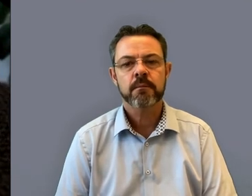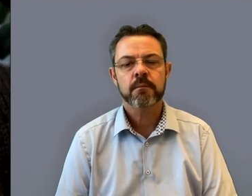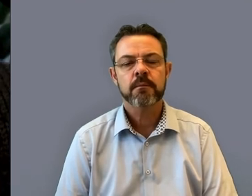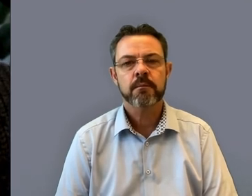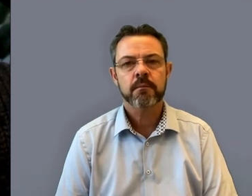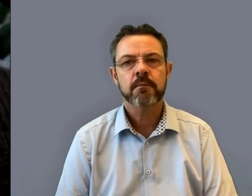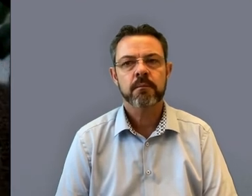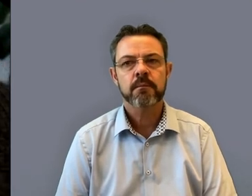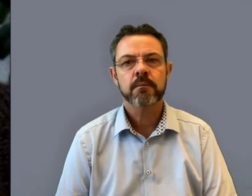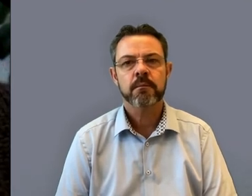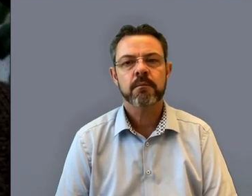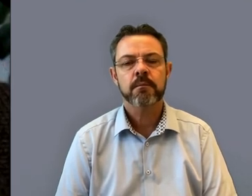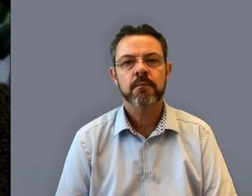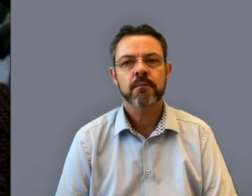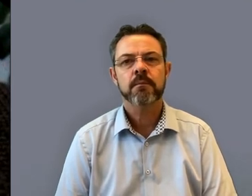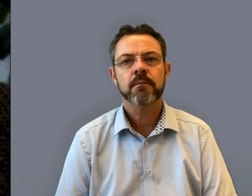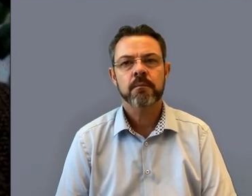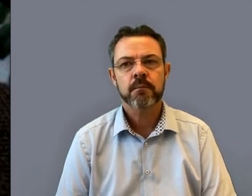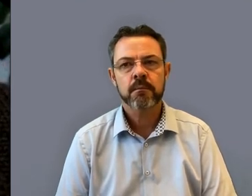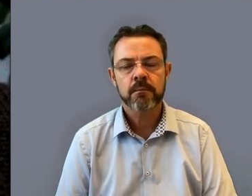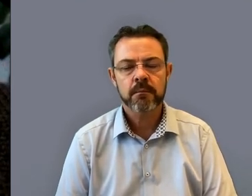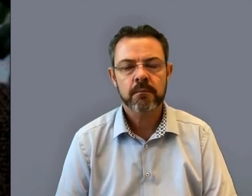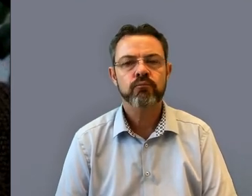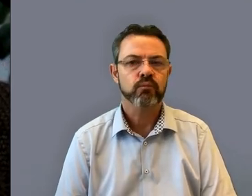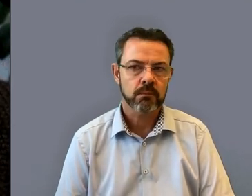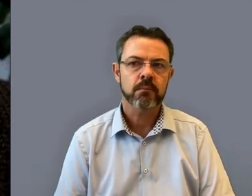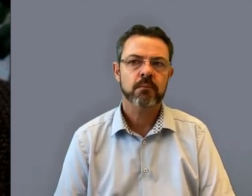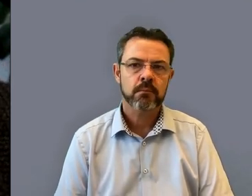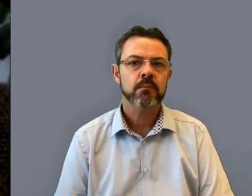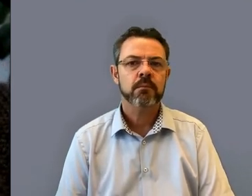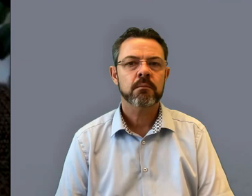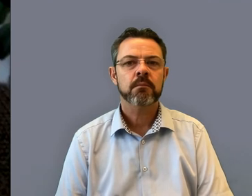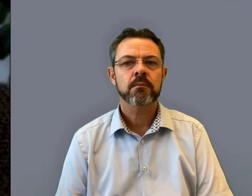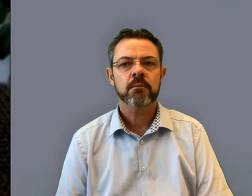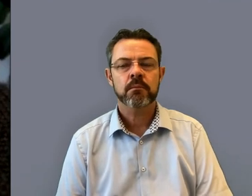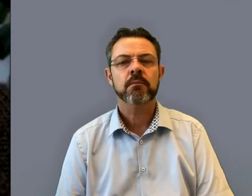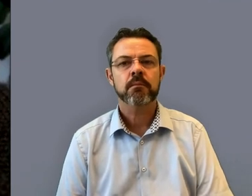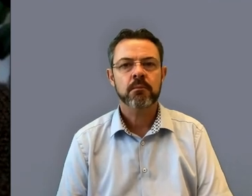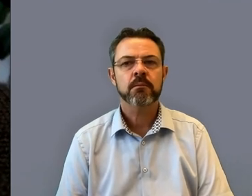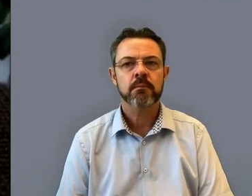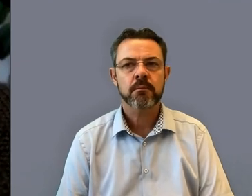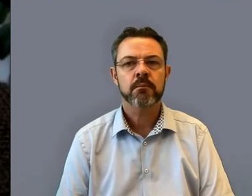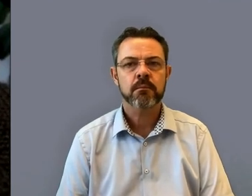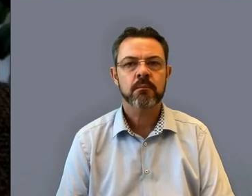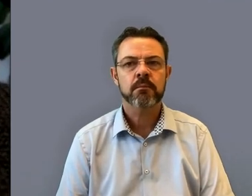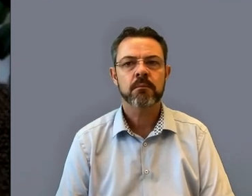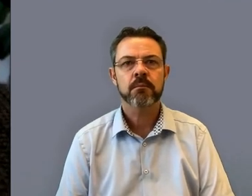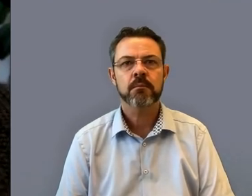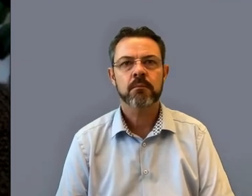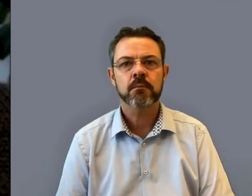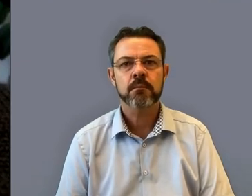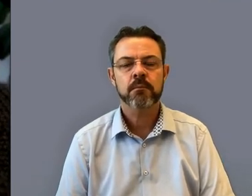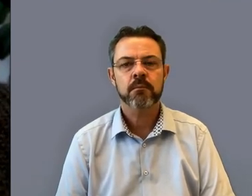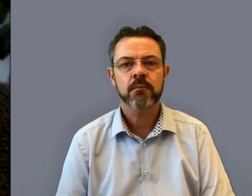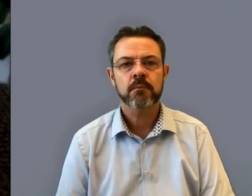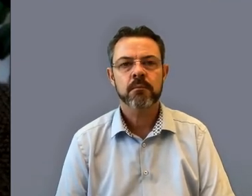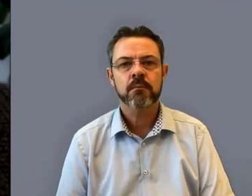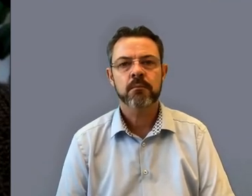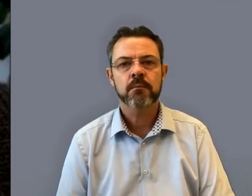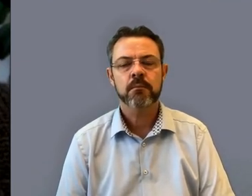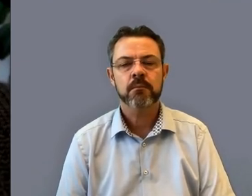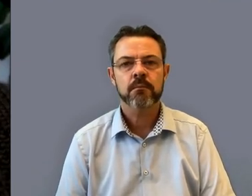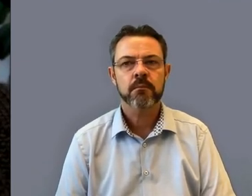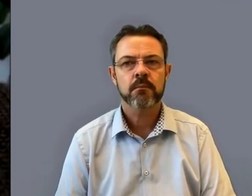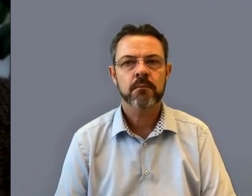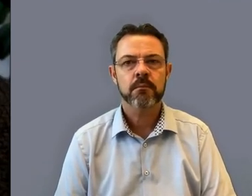from it, but the service went on, it didn't go down to an halt. So I think the waste